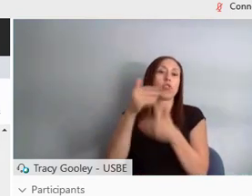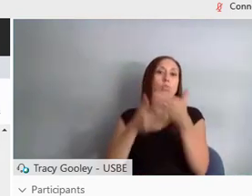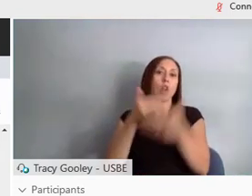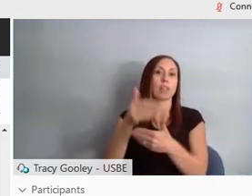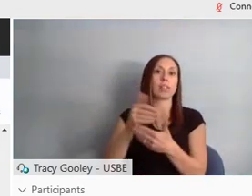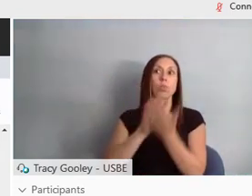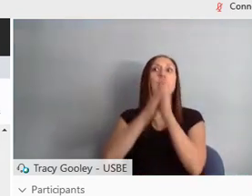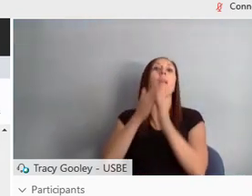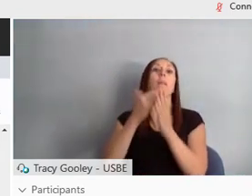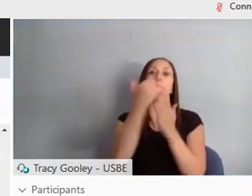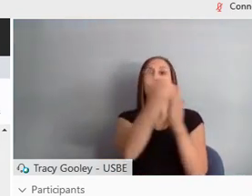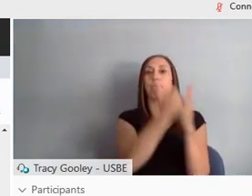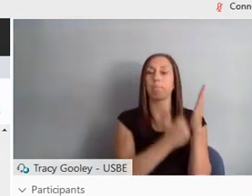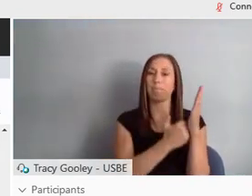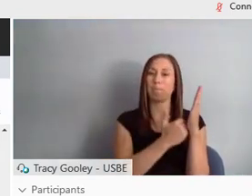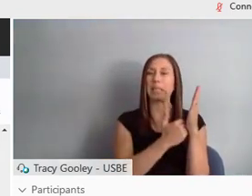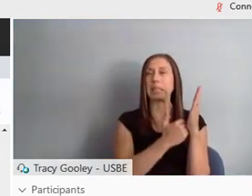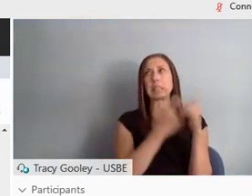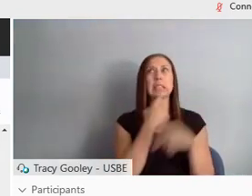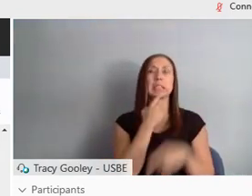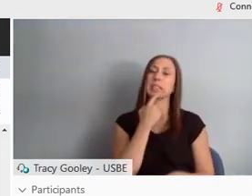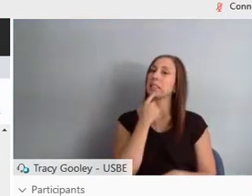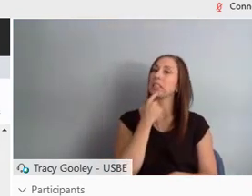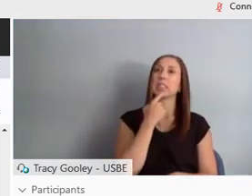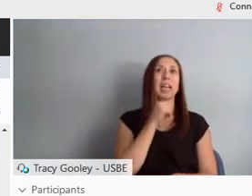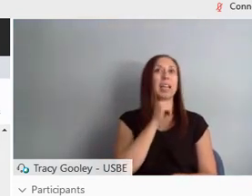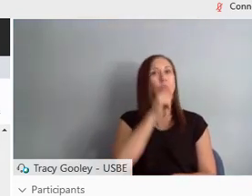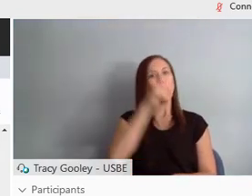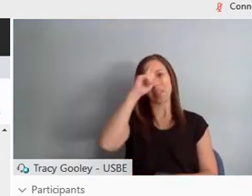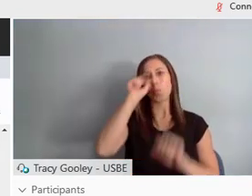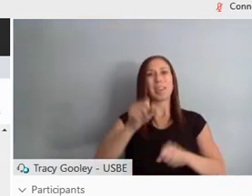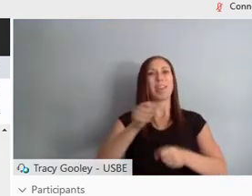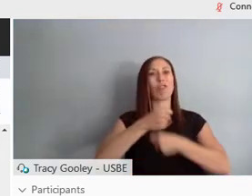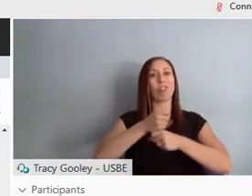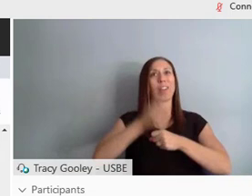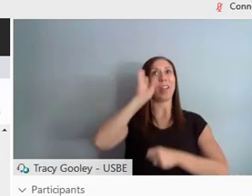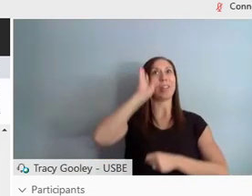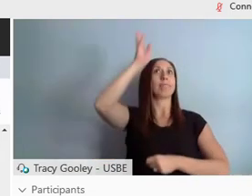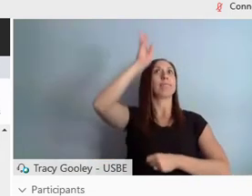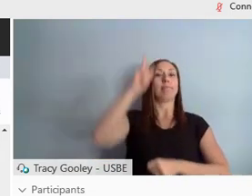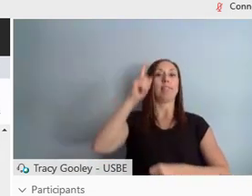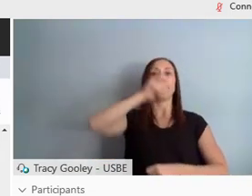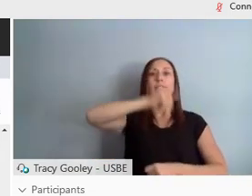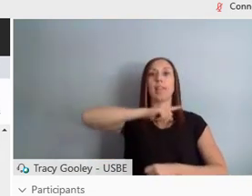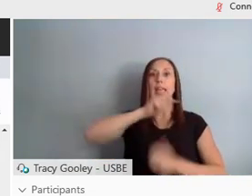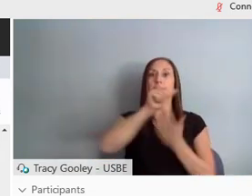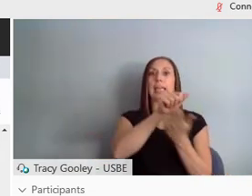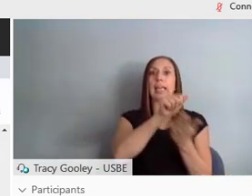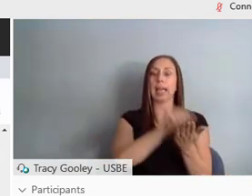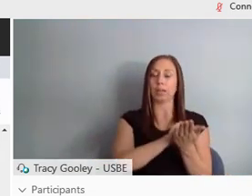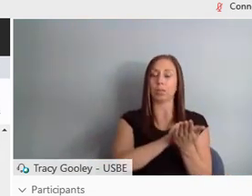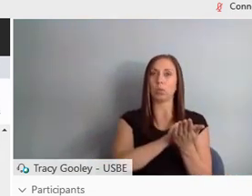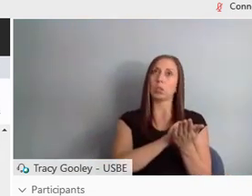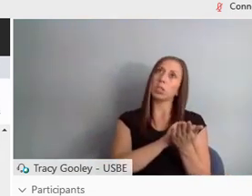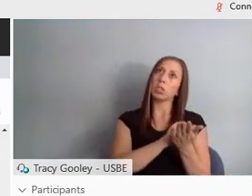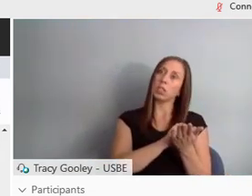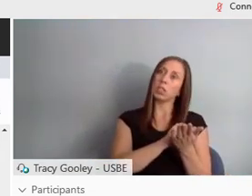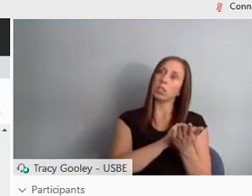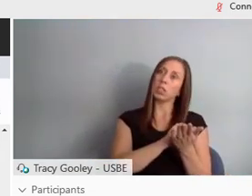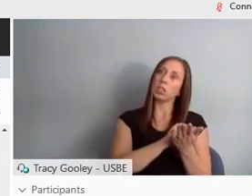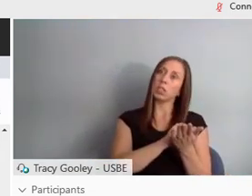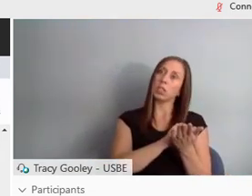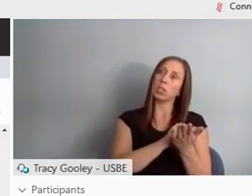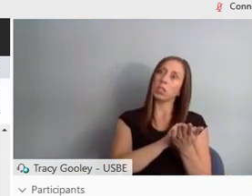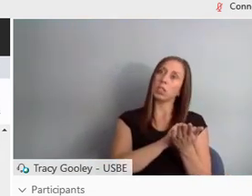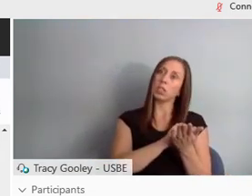rostered, and I don't know of a workaround for that. I am happy